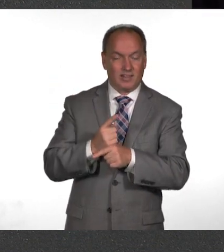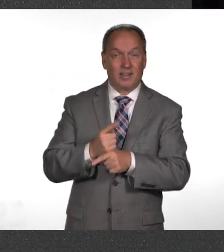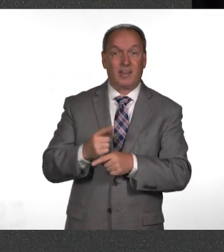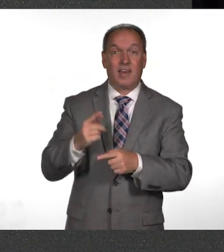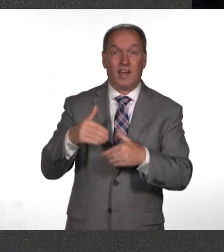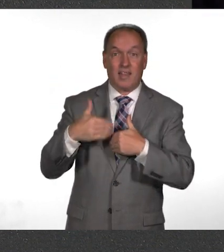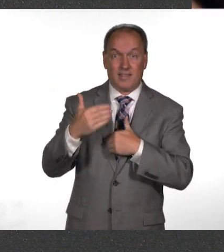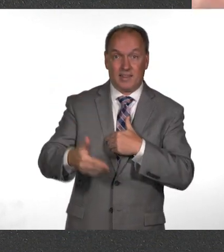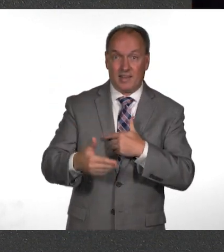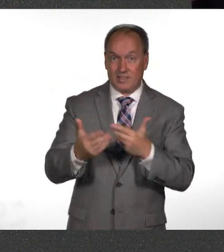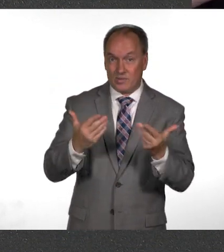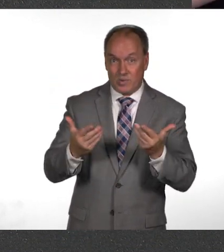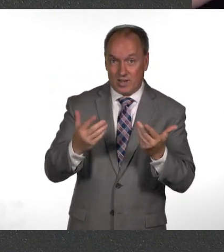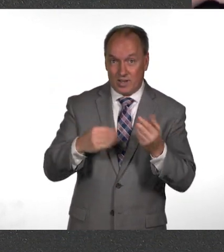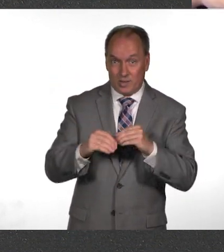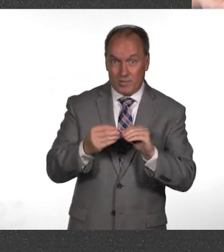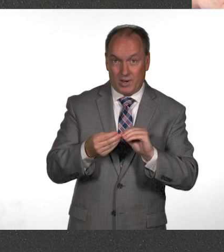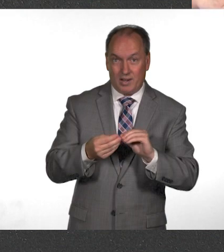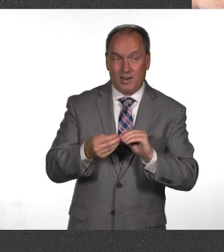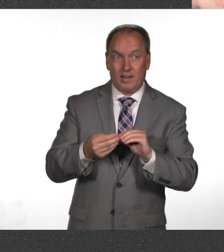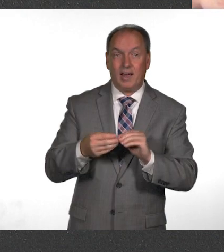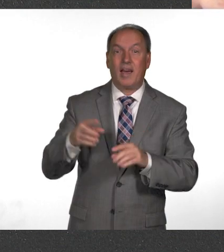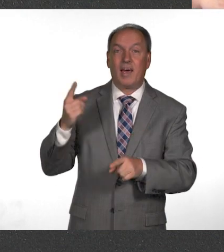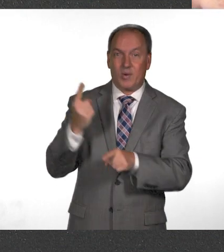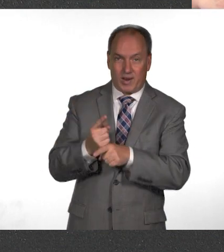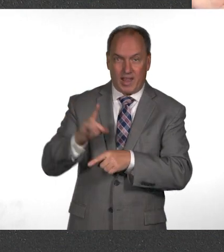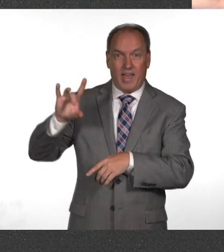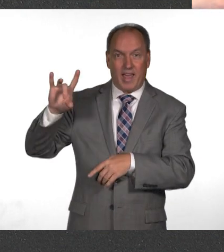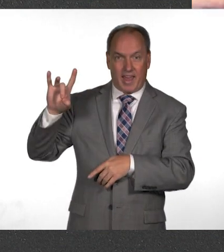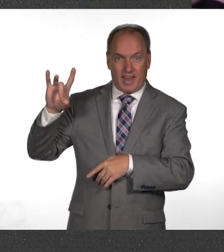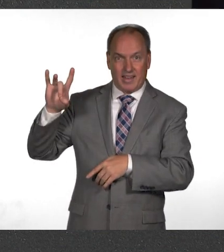And then, yep, 8.